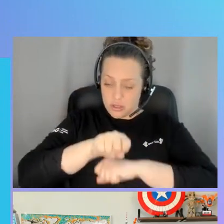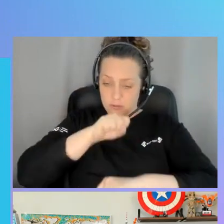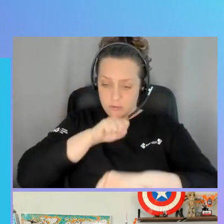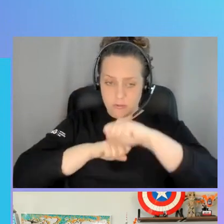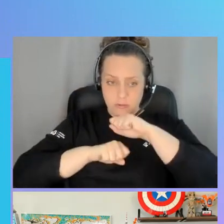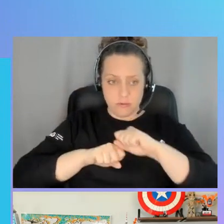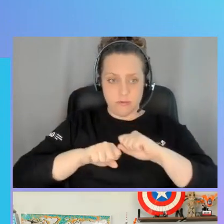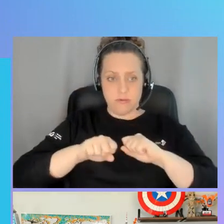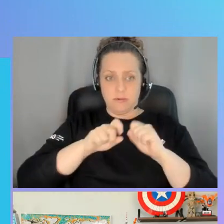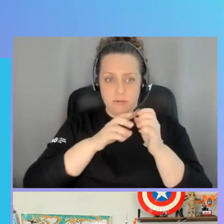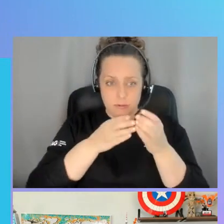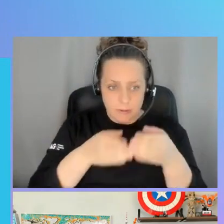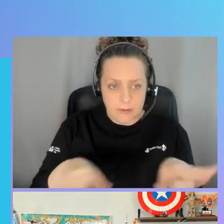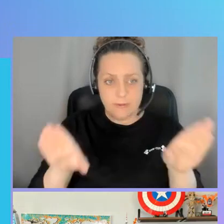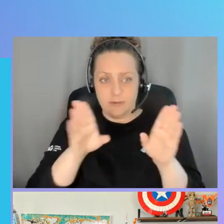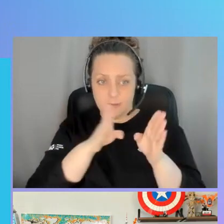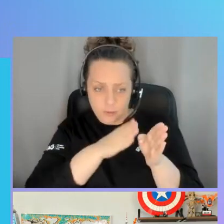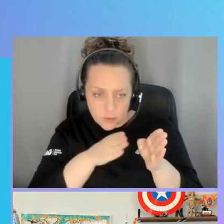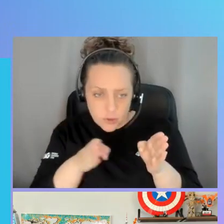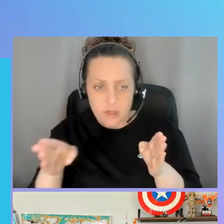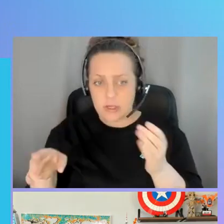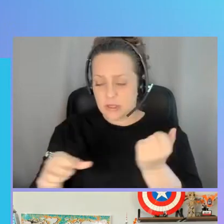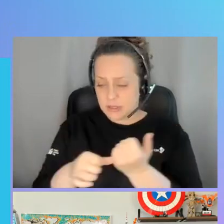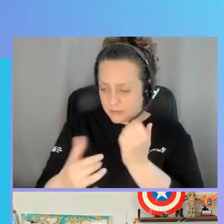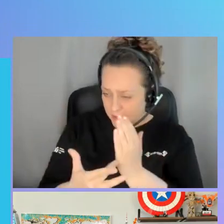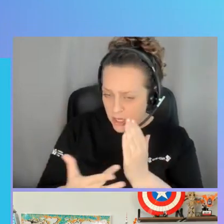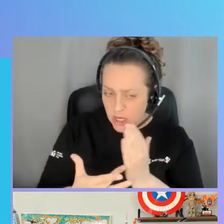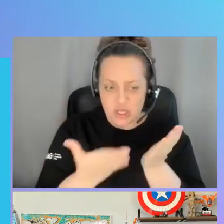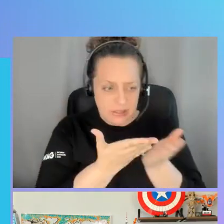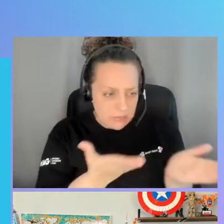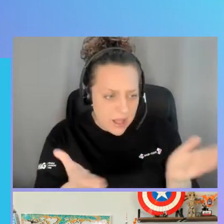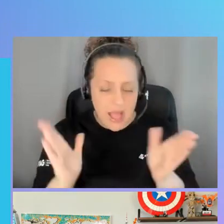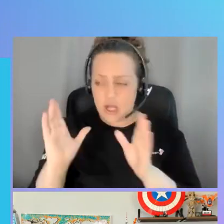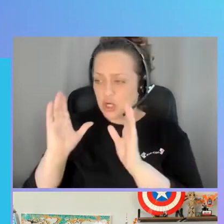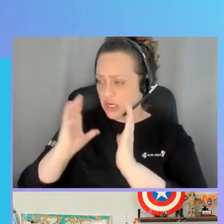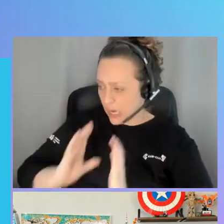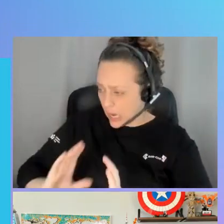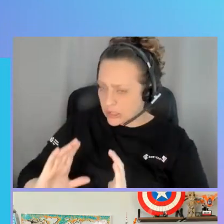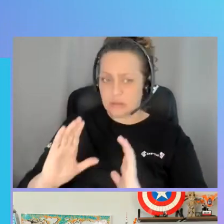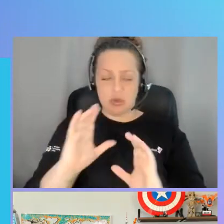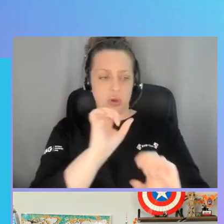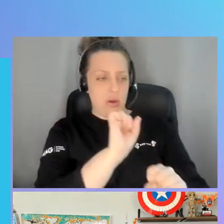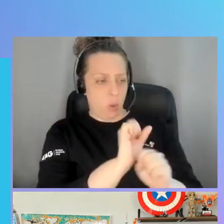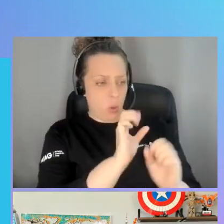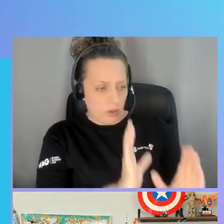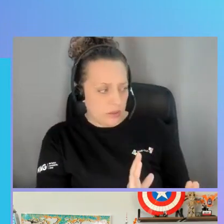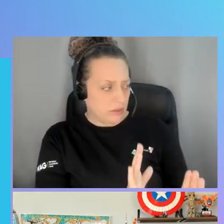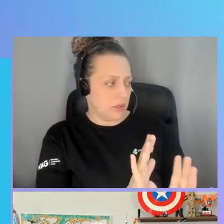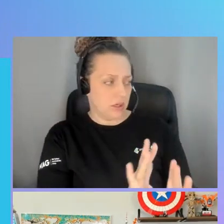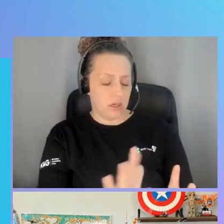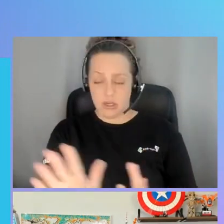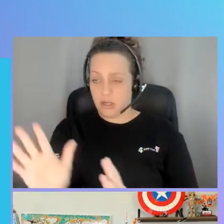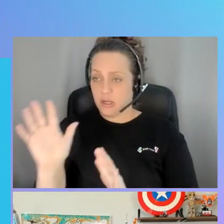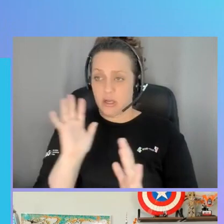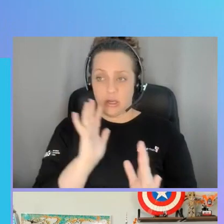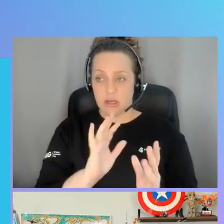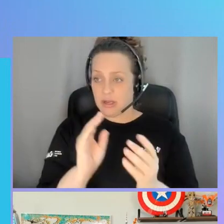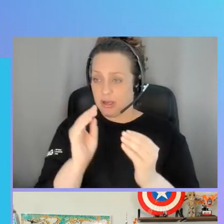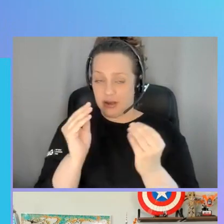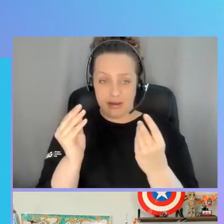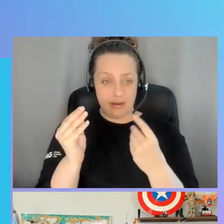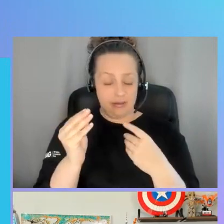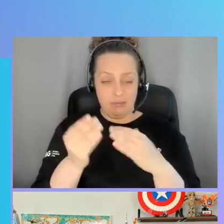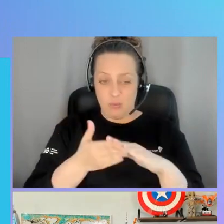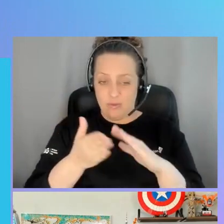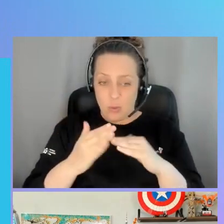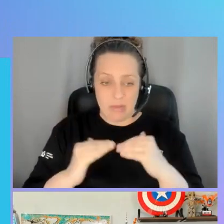vision, the strategy, you know, your assistive technology, your suppliers, your customers, your employees, you know, conformance levels, all